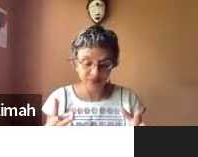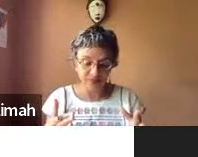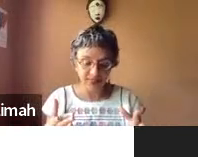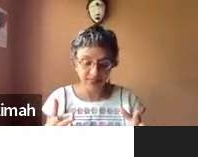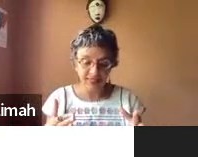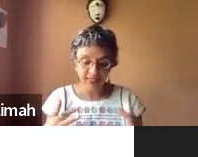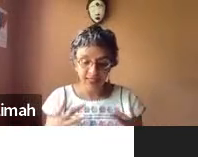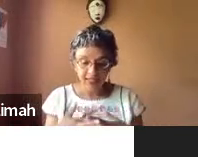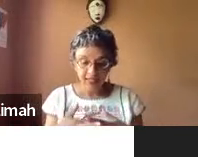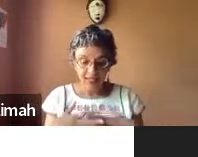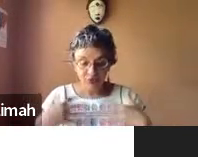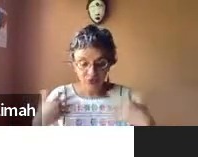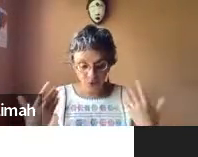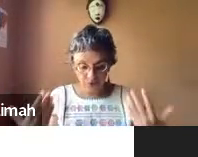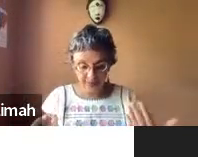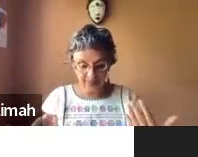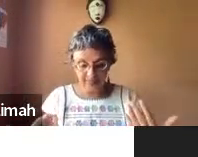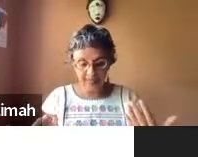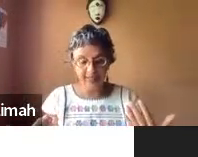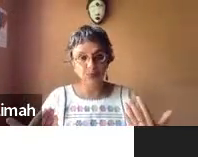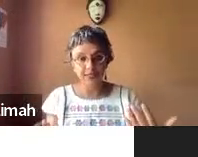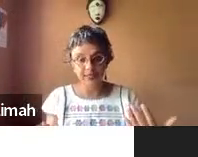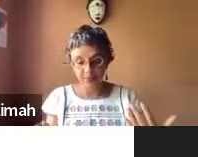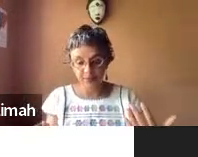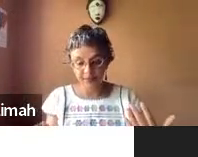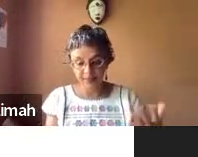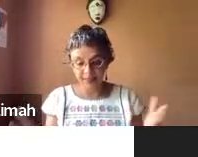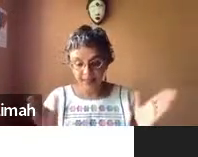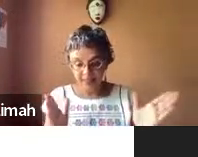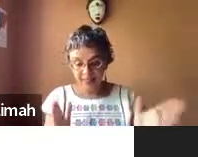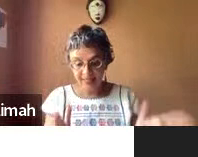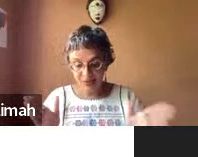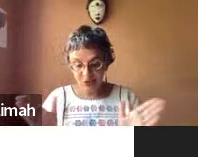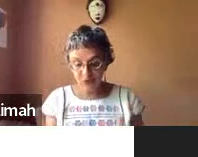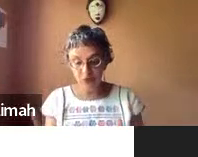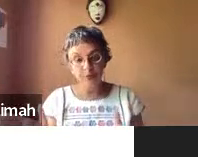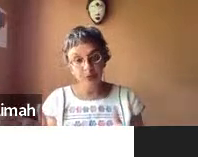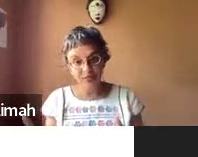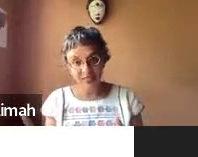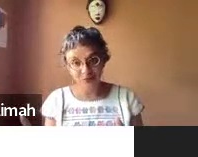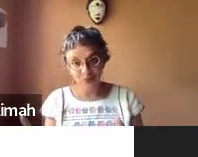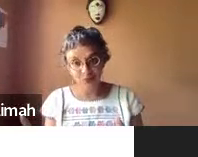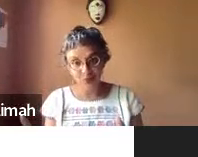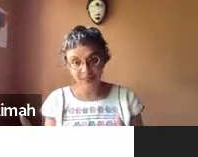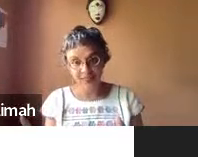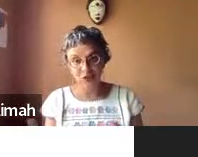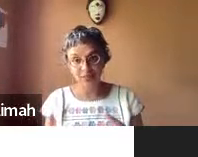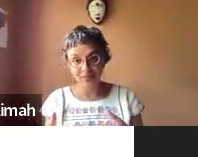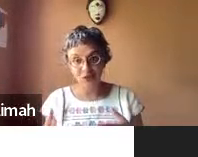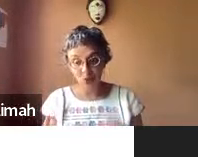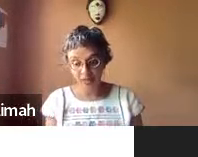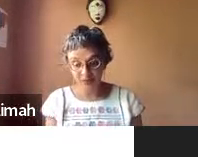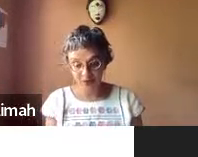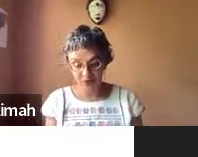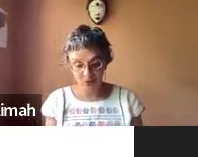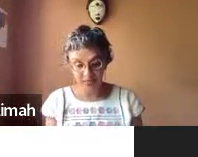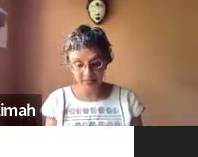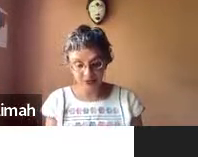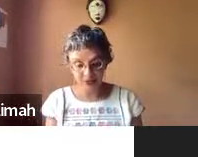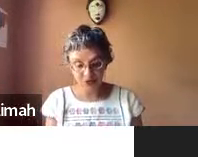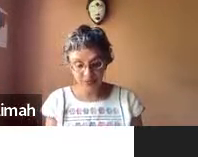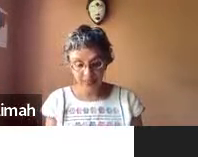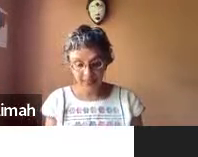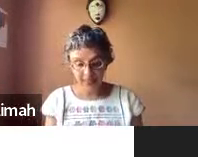sub-regional levels. So this is the case with disability. 10 to 40% of the population is quite a